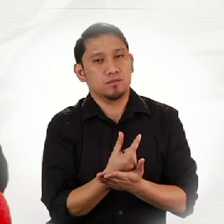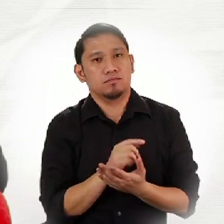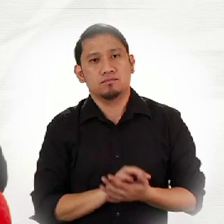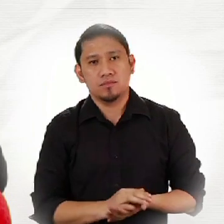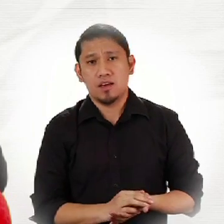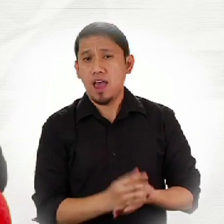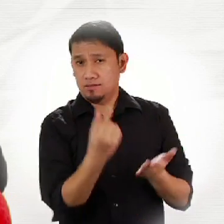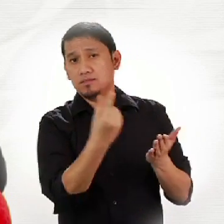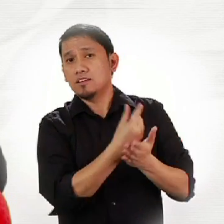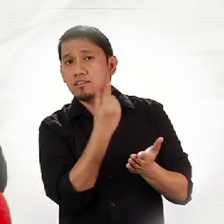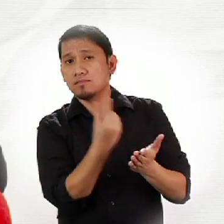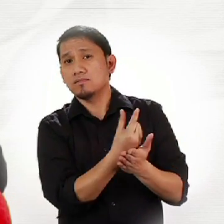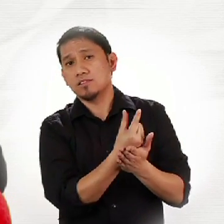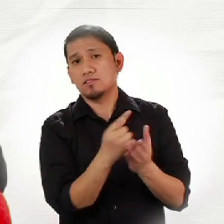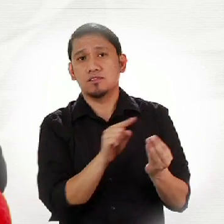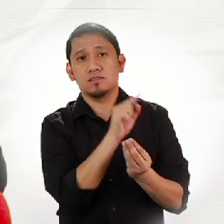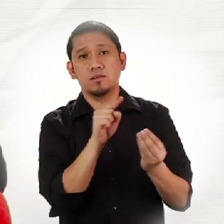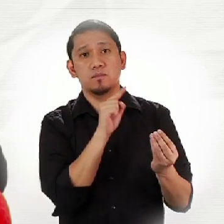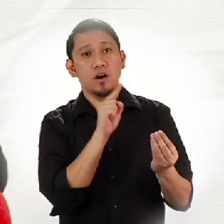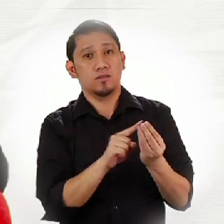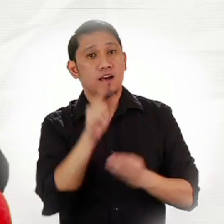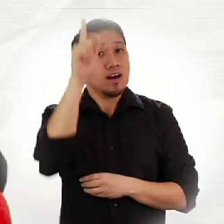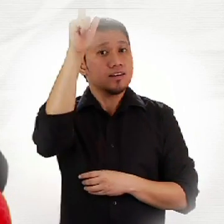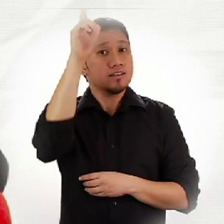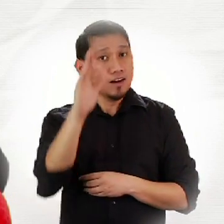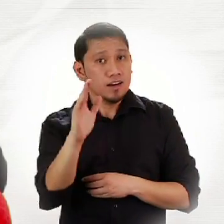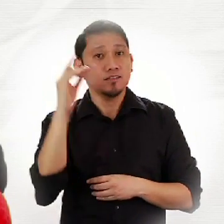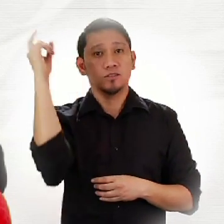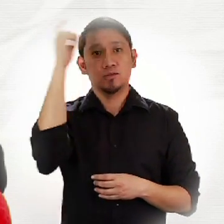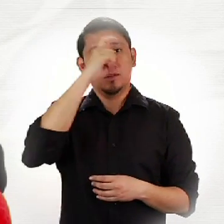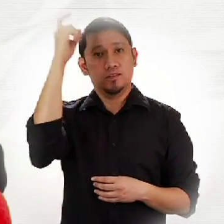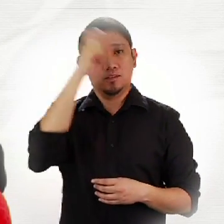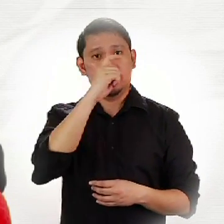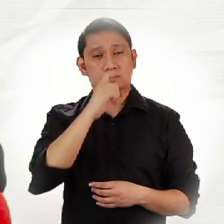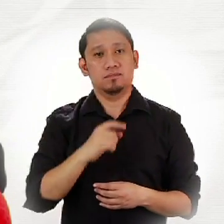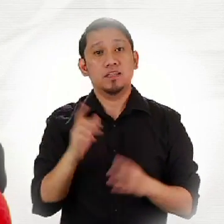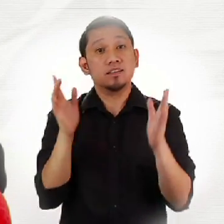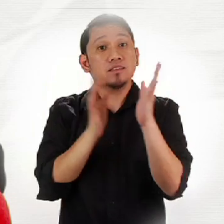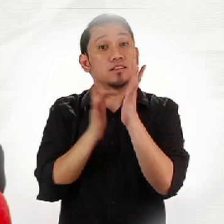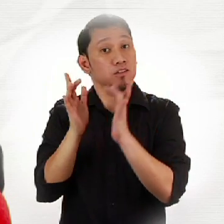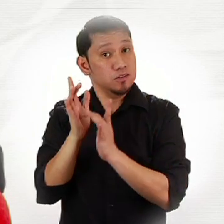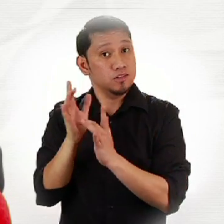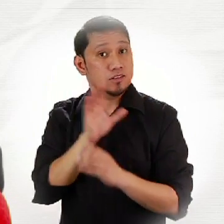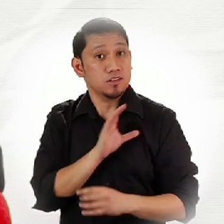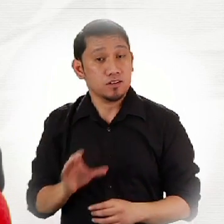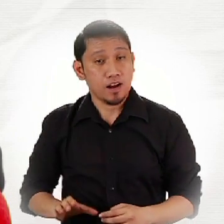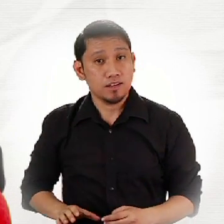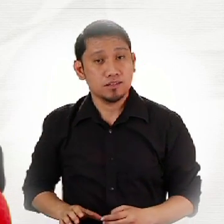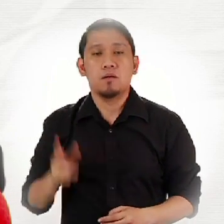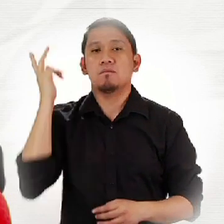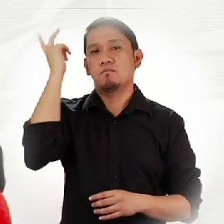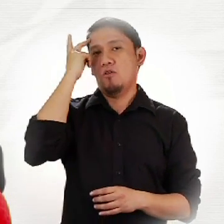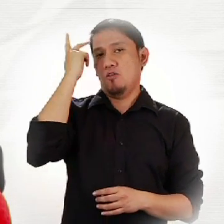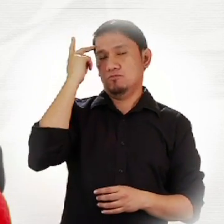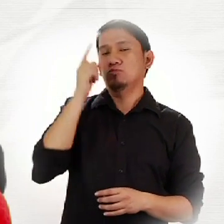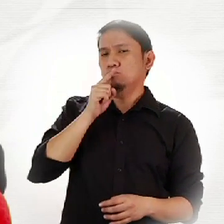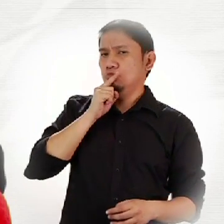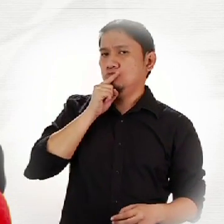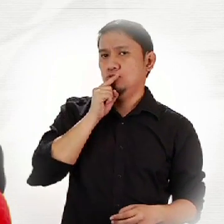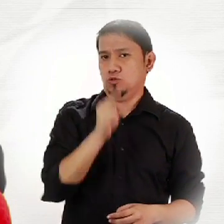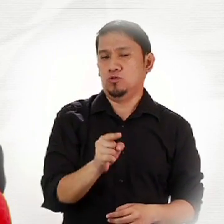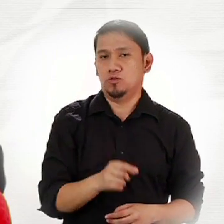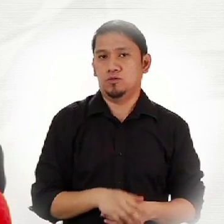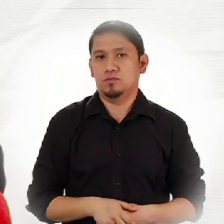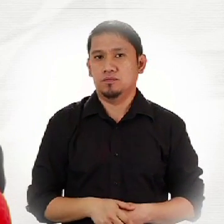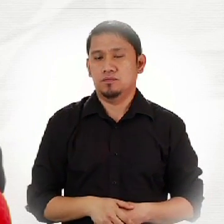since the gospel is about God's wisdom in Jesus Christ, he makes sure that